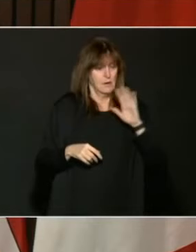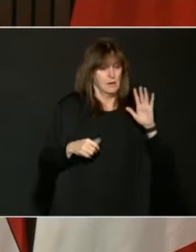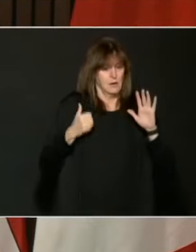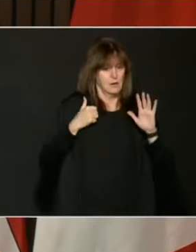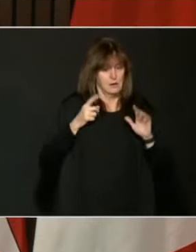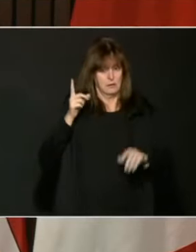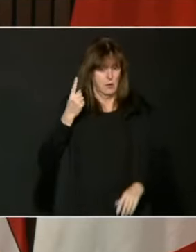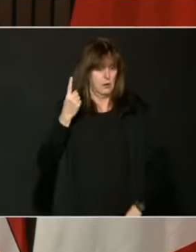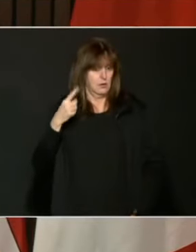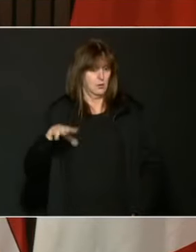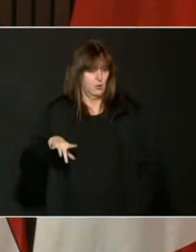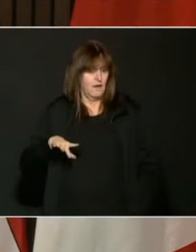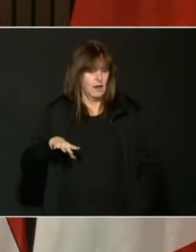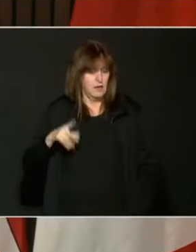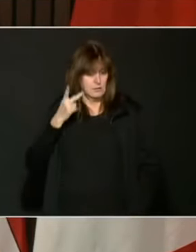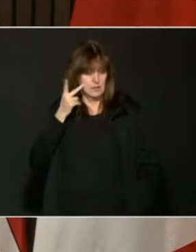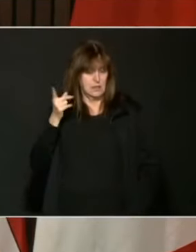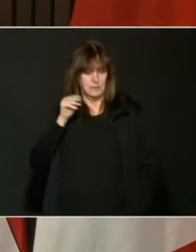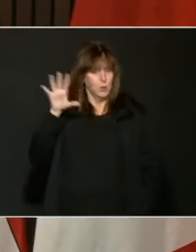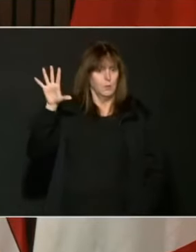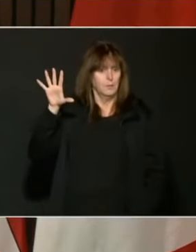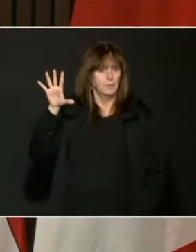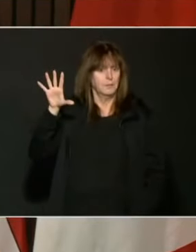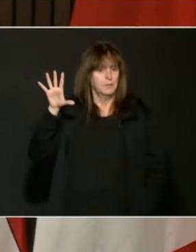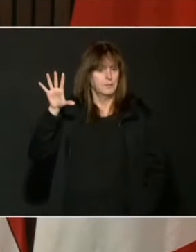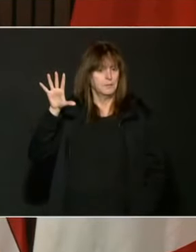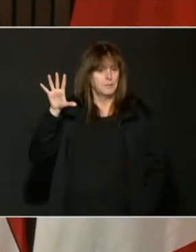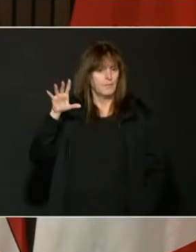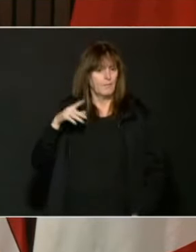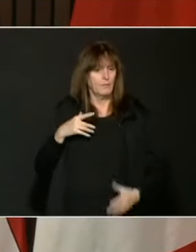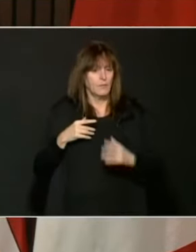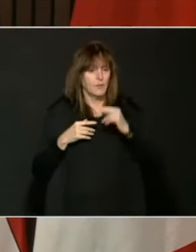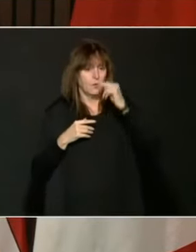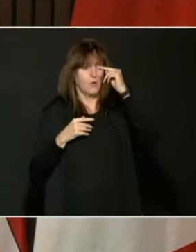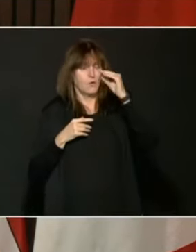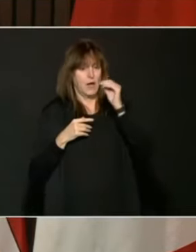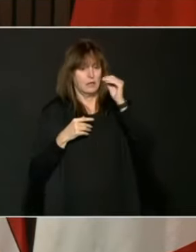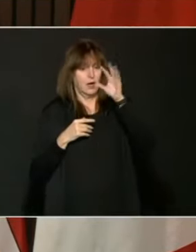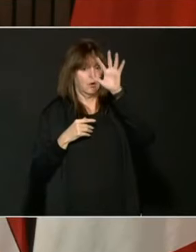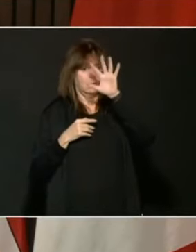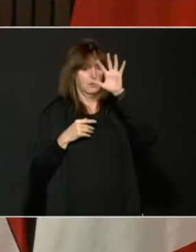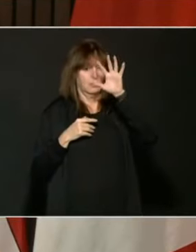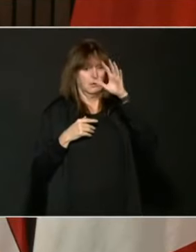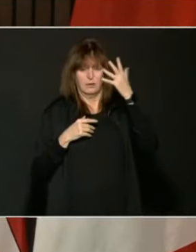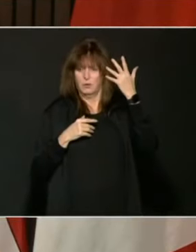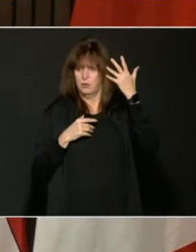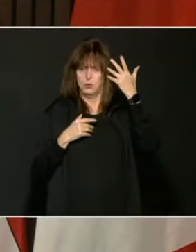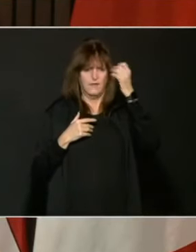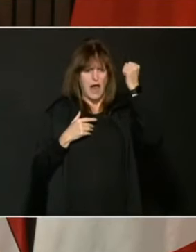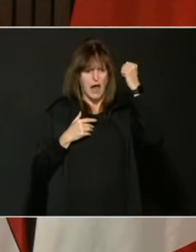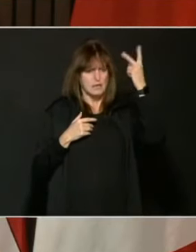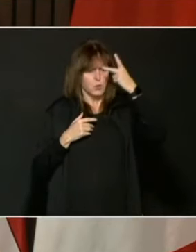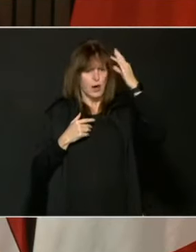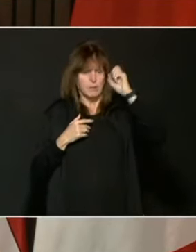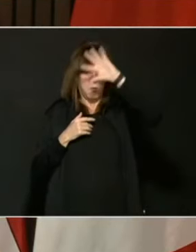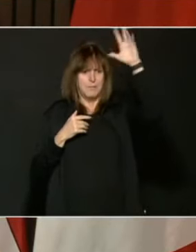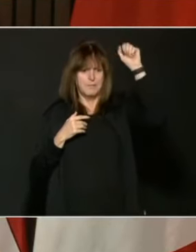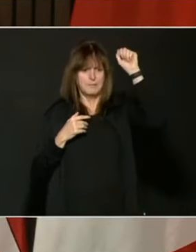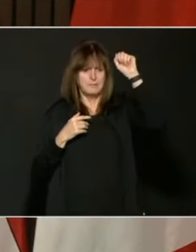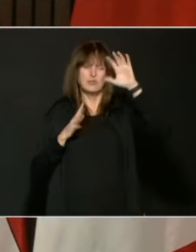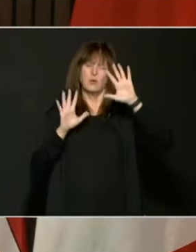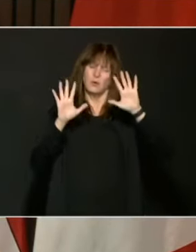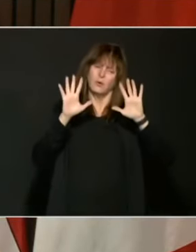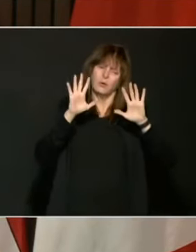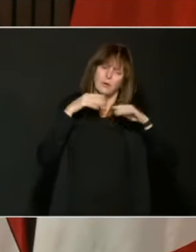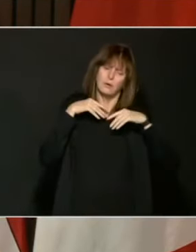home in Northern Ontario. It's days, not weeks. Care and caution are particularly critical for our health